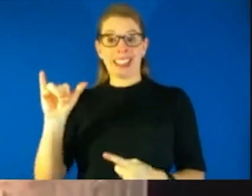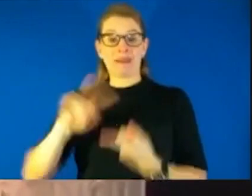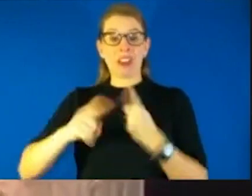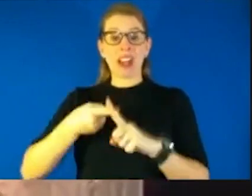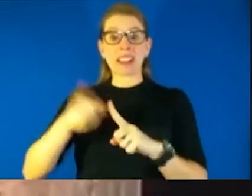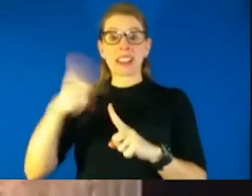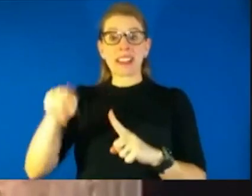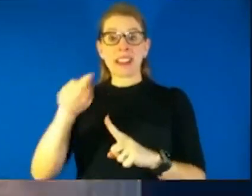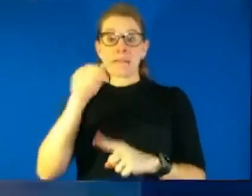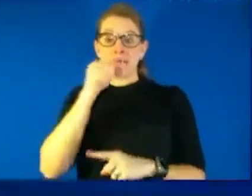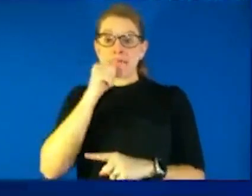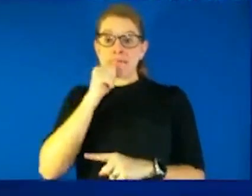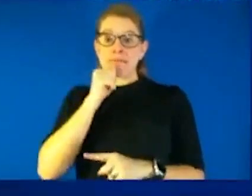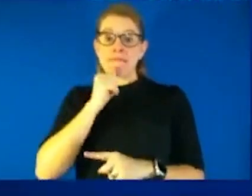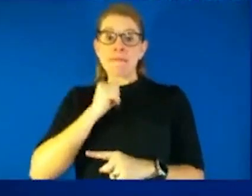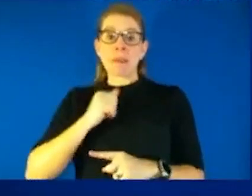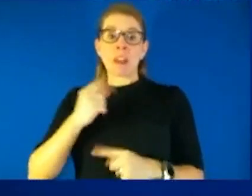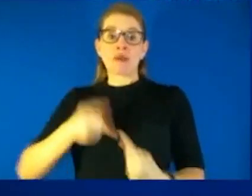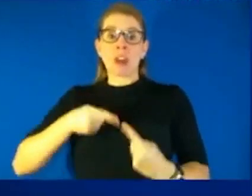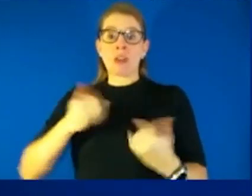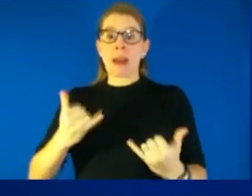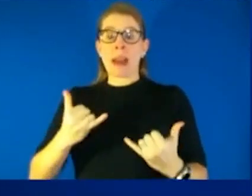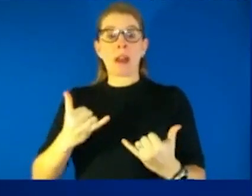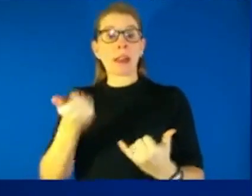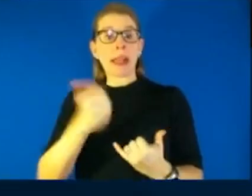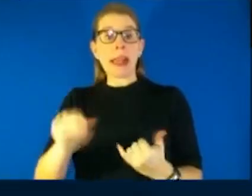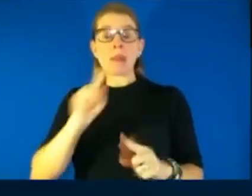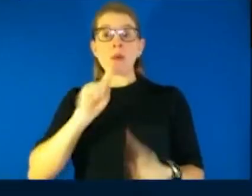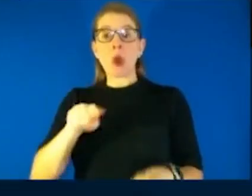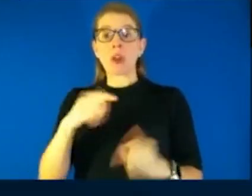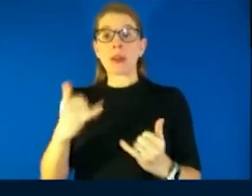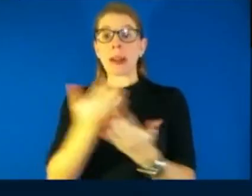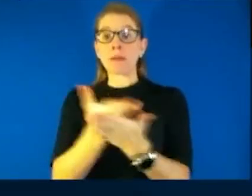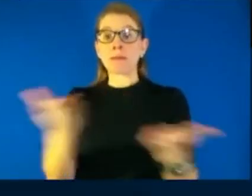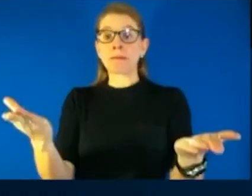now. Do we have any reporters on the line today?